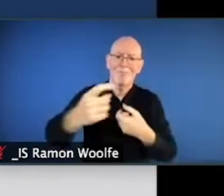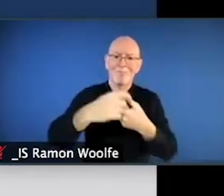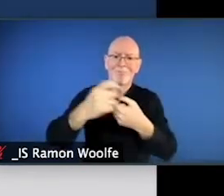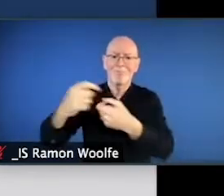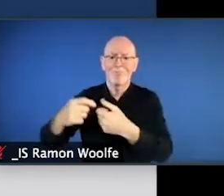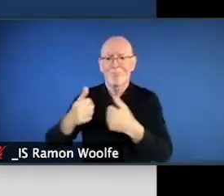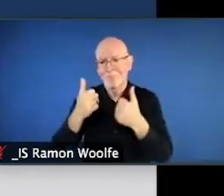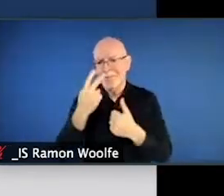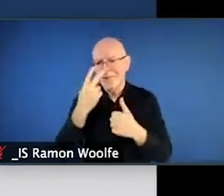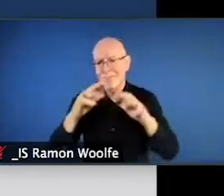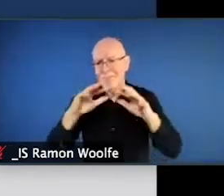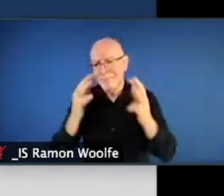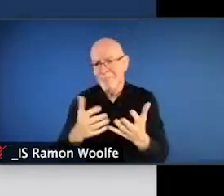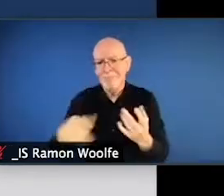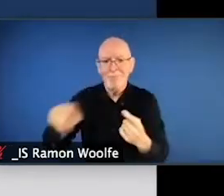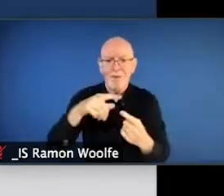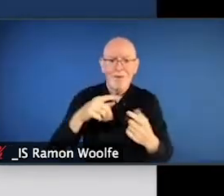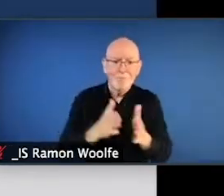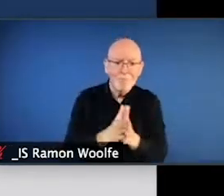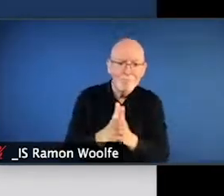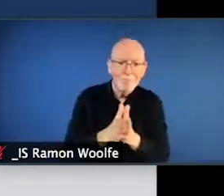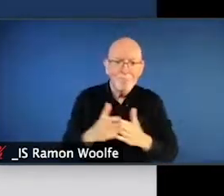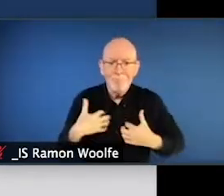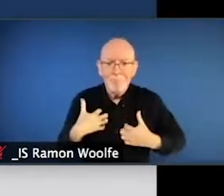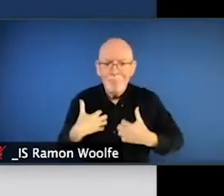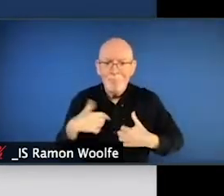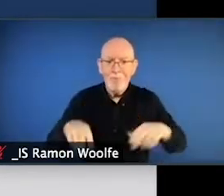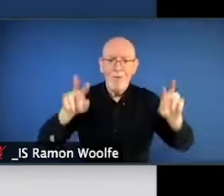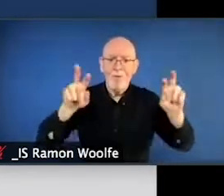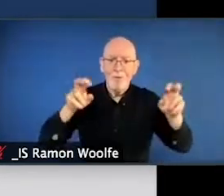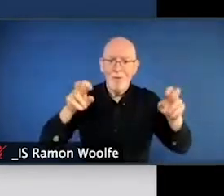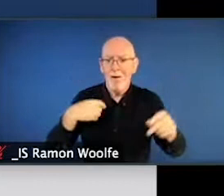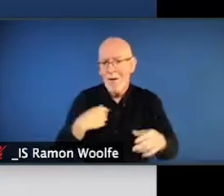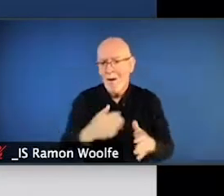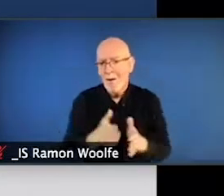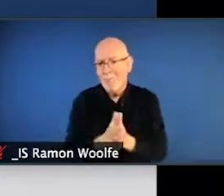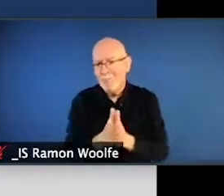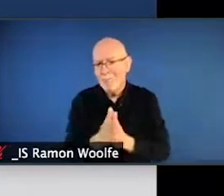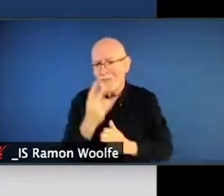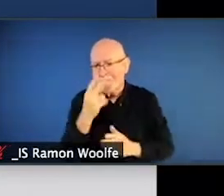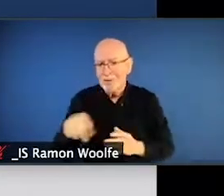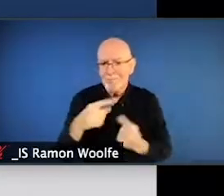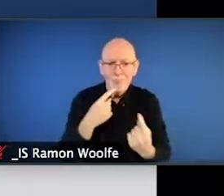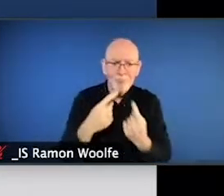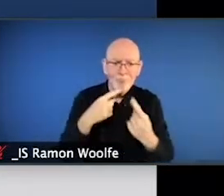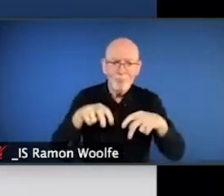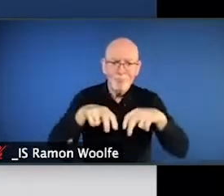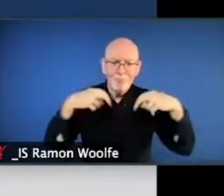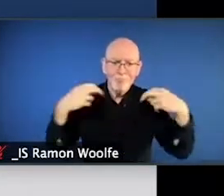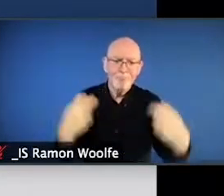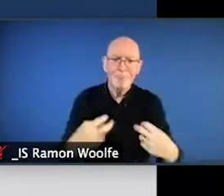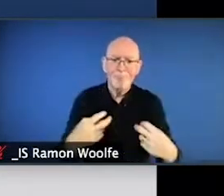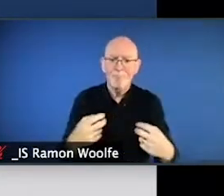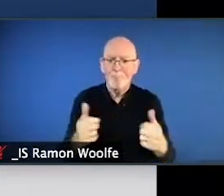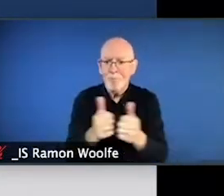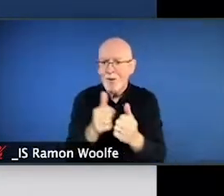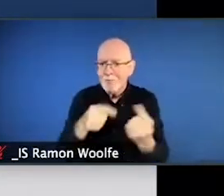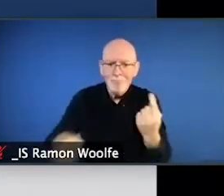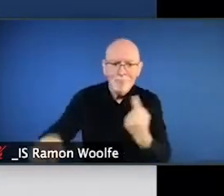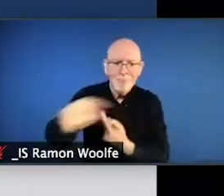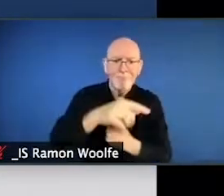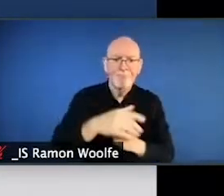you encounter any technical problems with the platform, you can use one of our video or audio live streaming